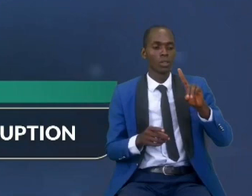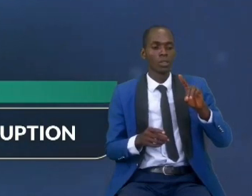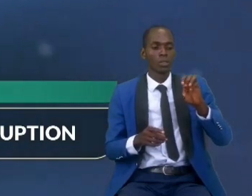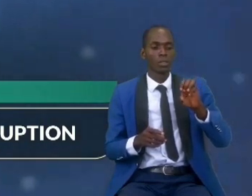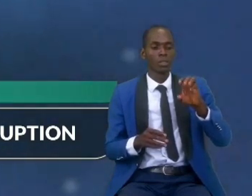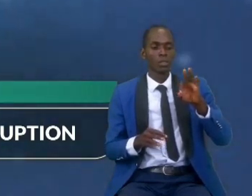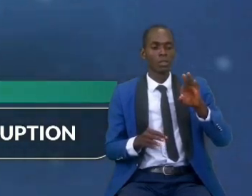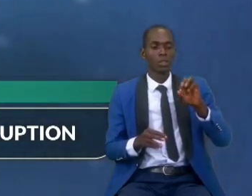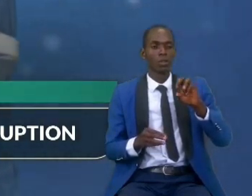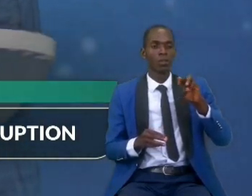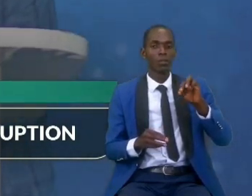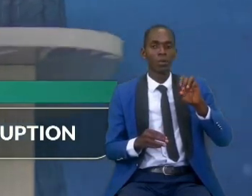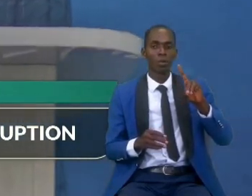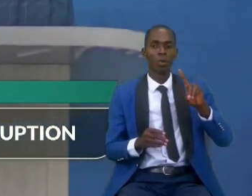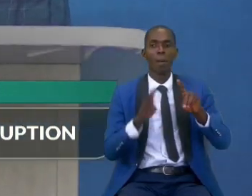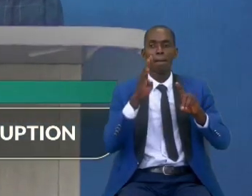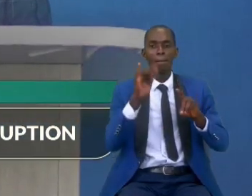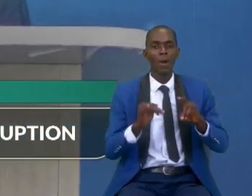look at